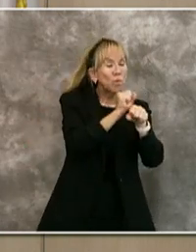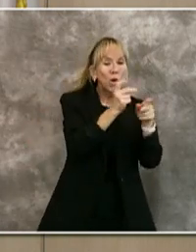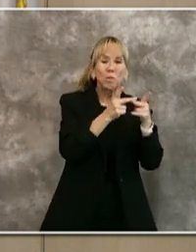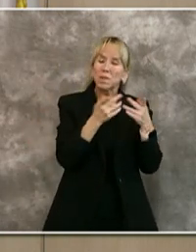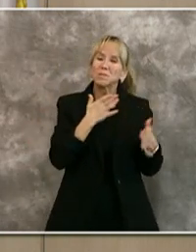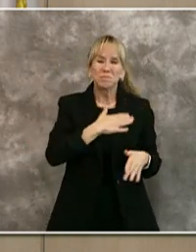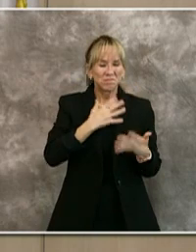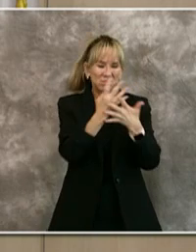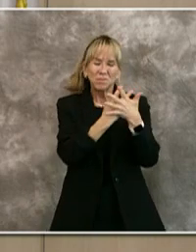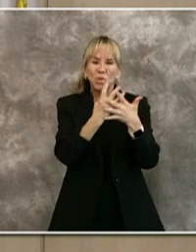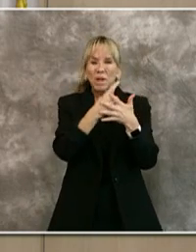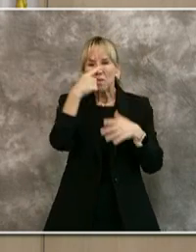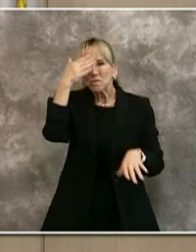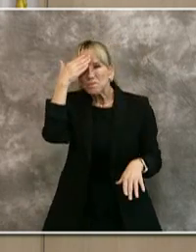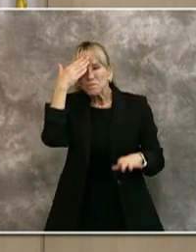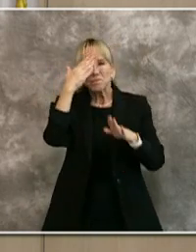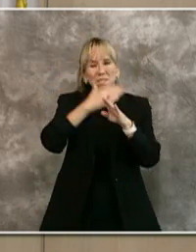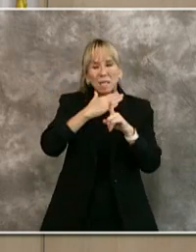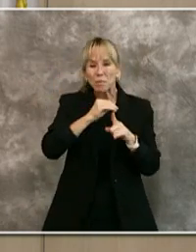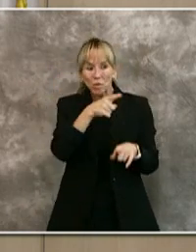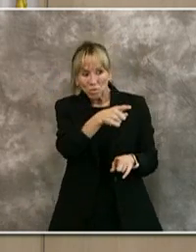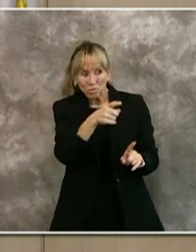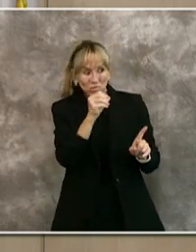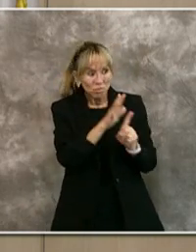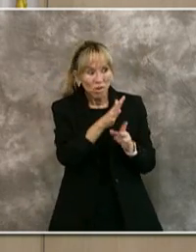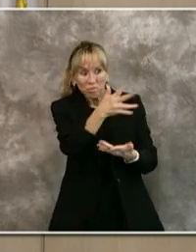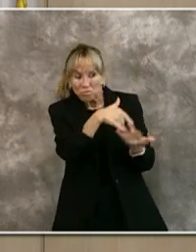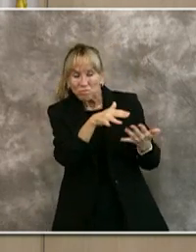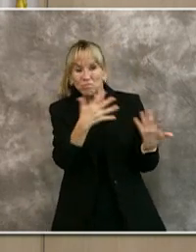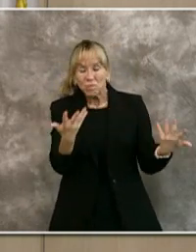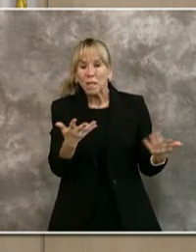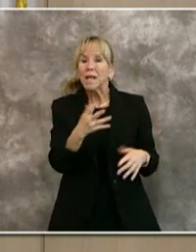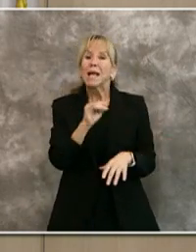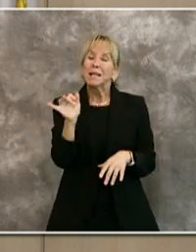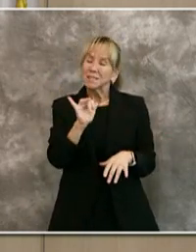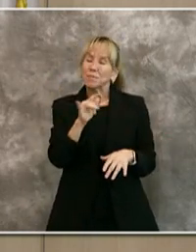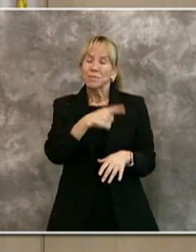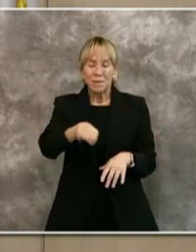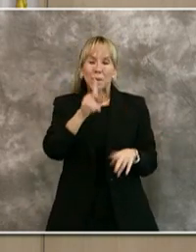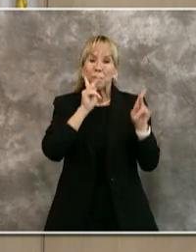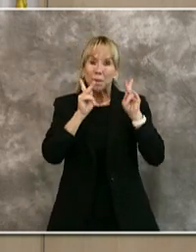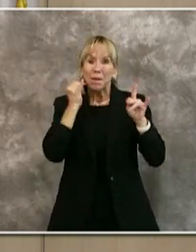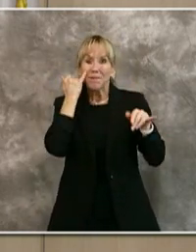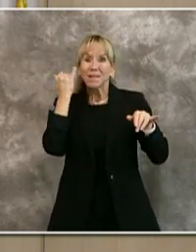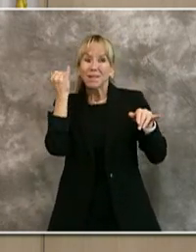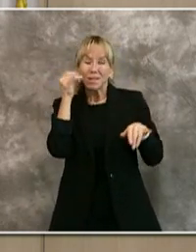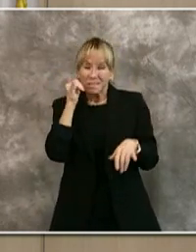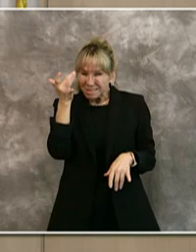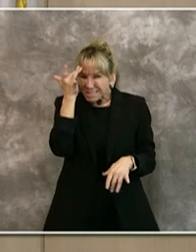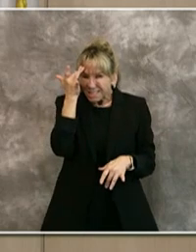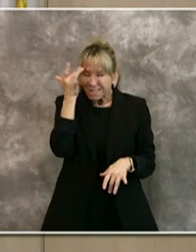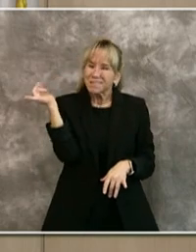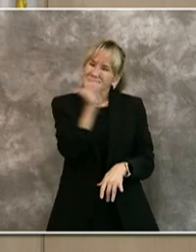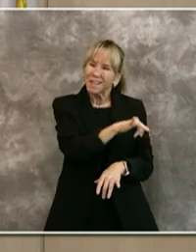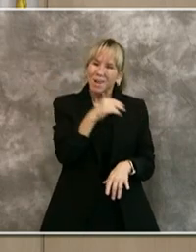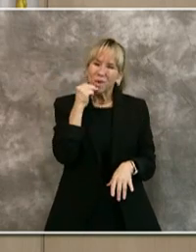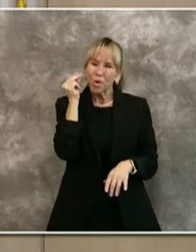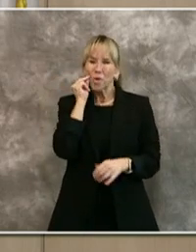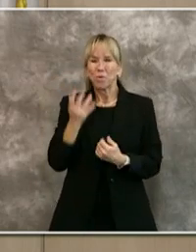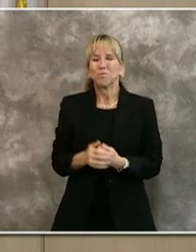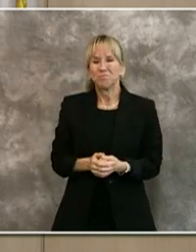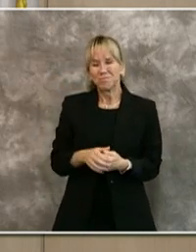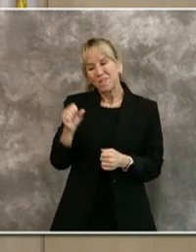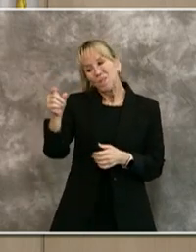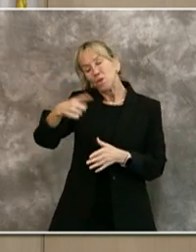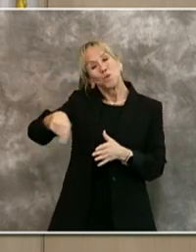temperature, symptoms, and exposures. And of course, people should stay at home if they are sick. So these